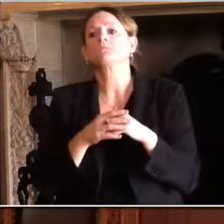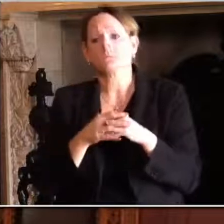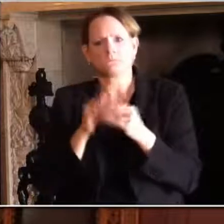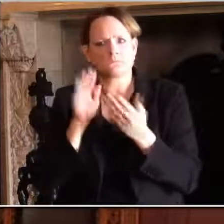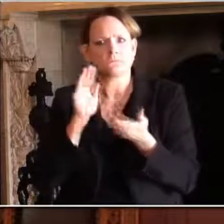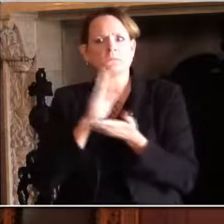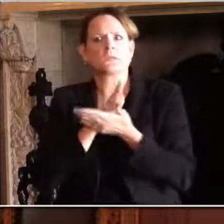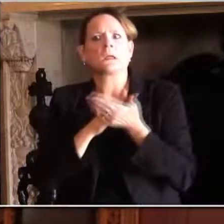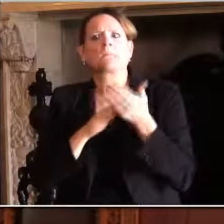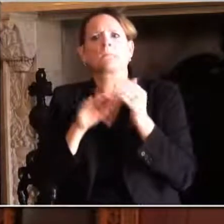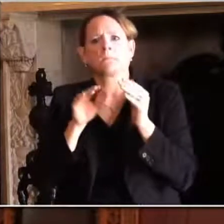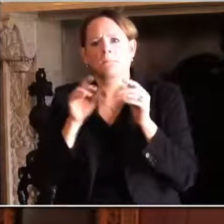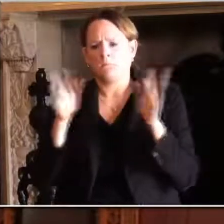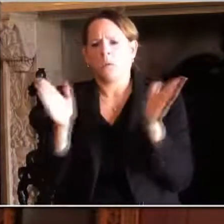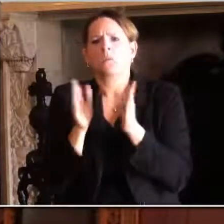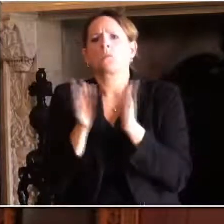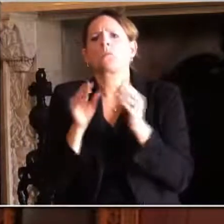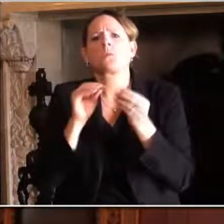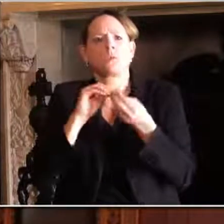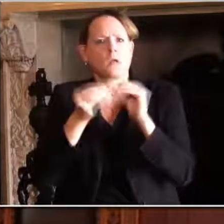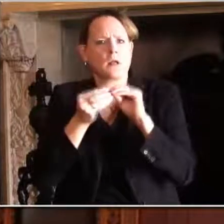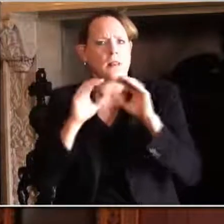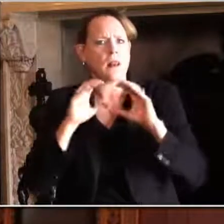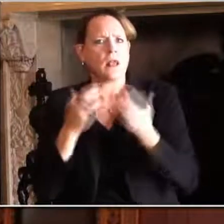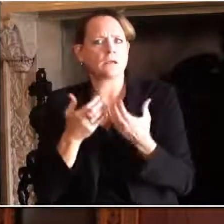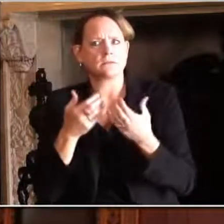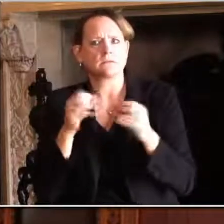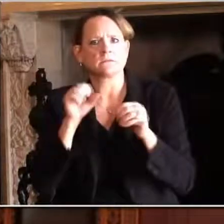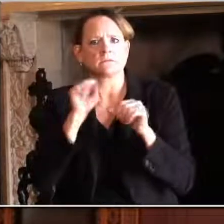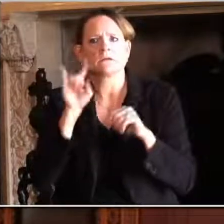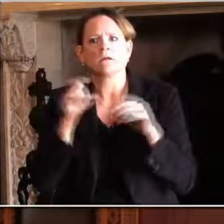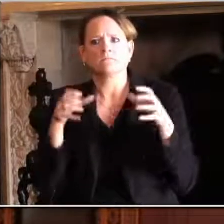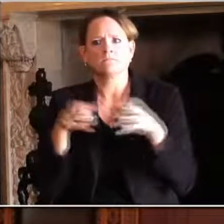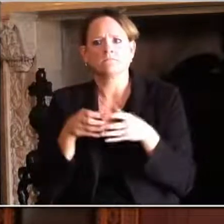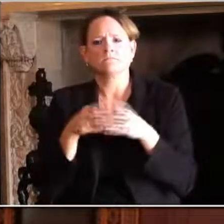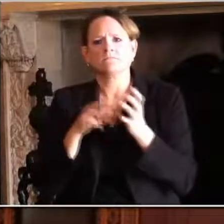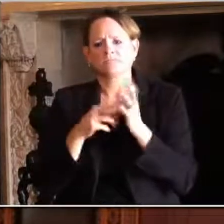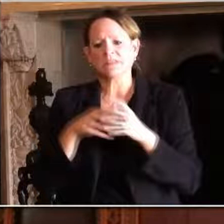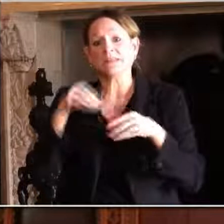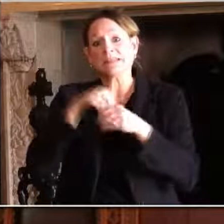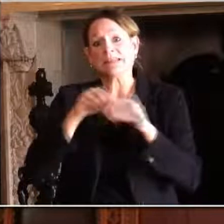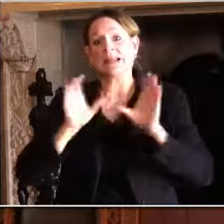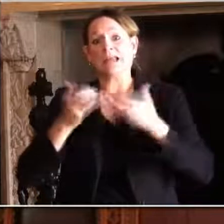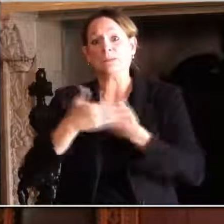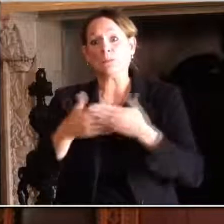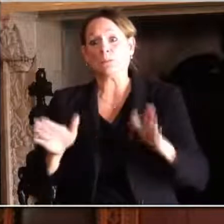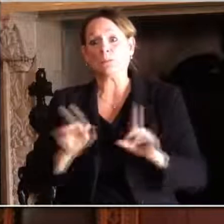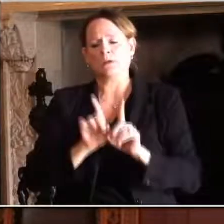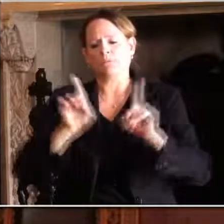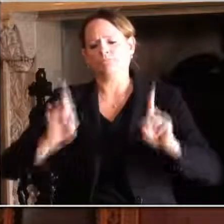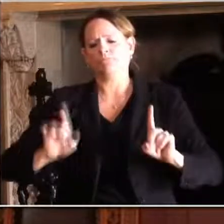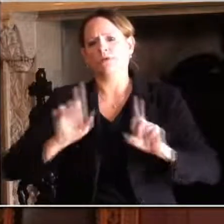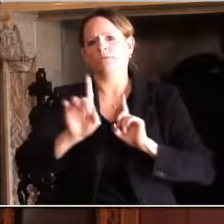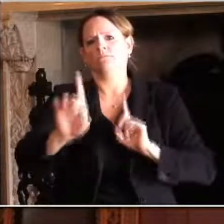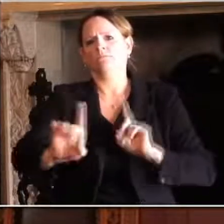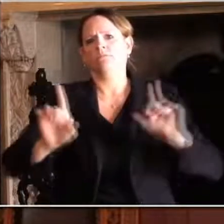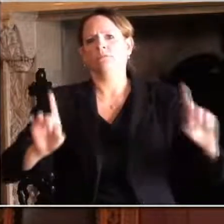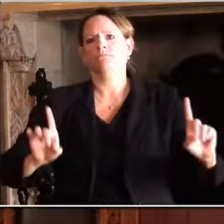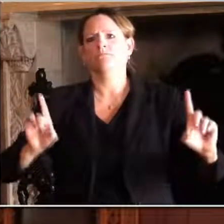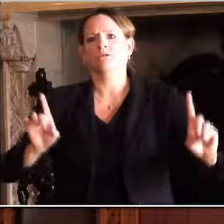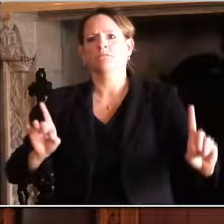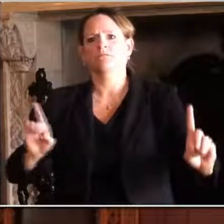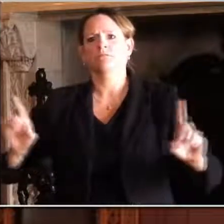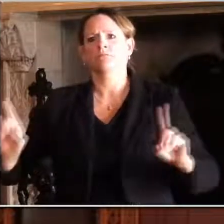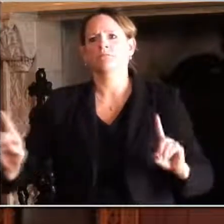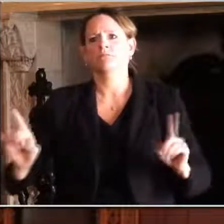smaller, and so keeping that physical distancing is going to be easier for them. But in order for us to